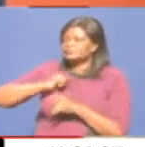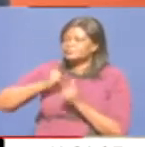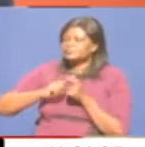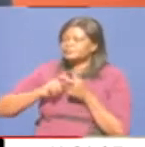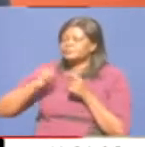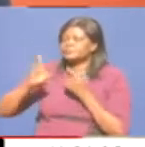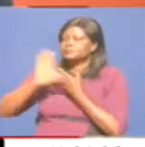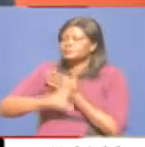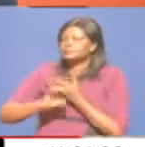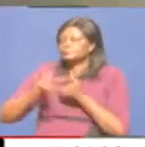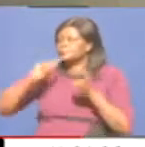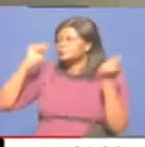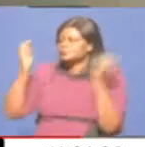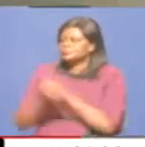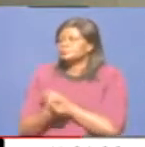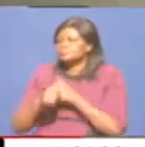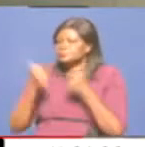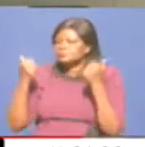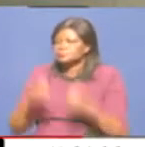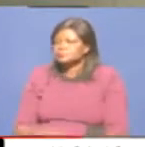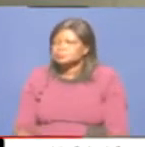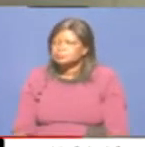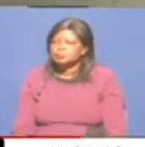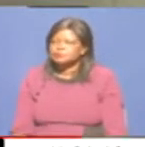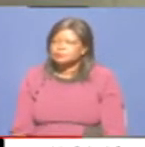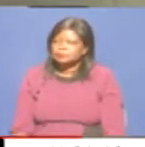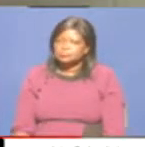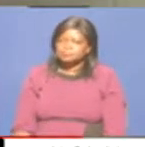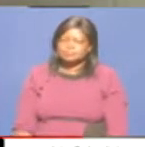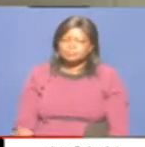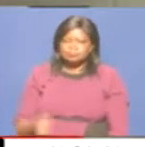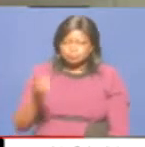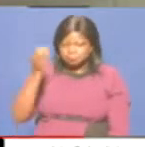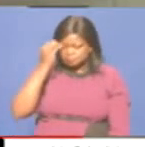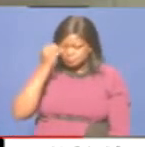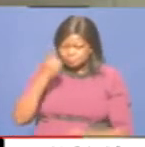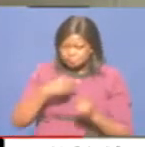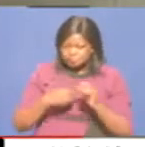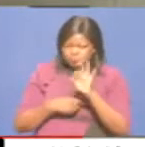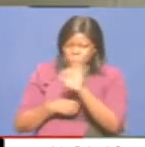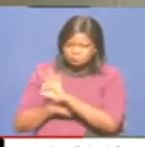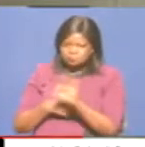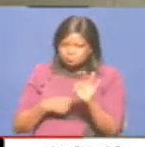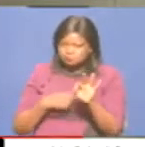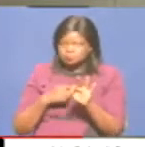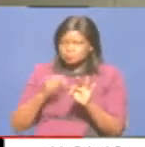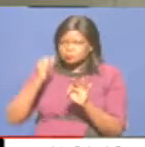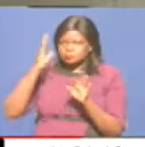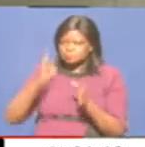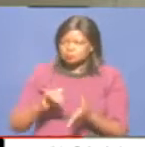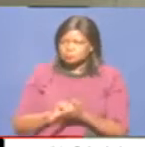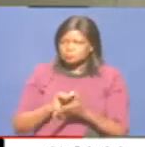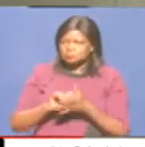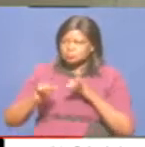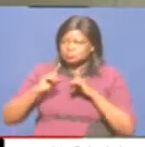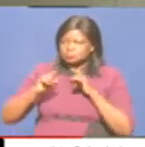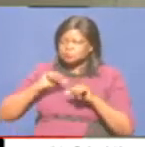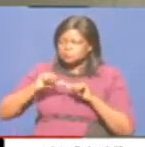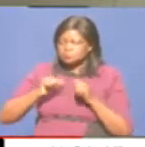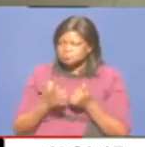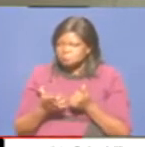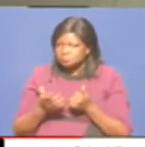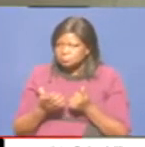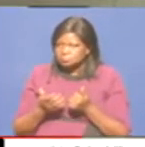country will change, Troy. Indeed. And something that I've picked from the three of you guys who are politicians is, yes. that you're talking about